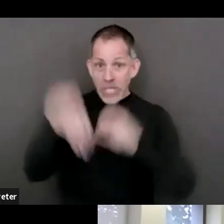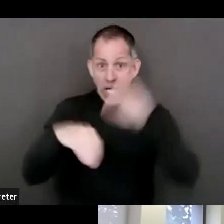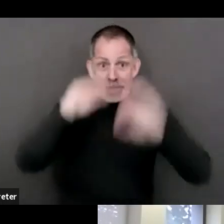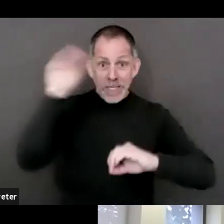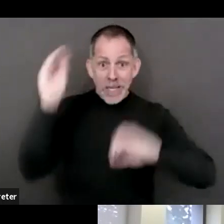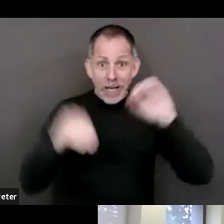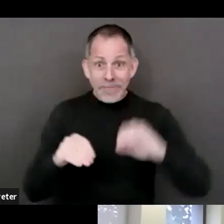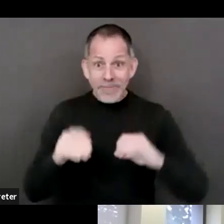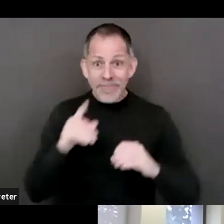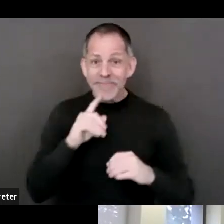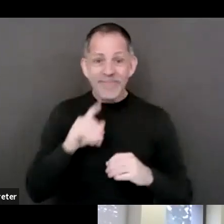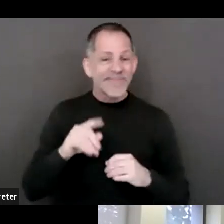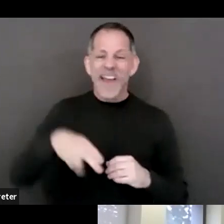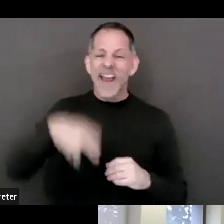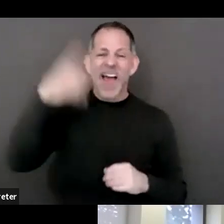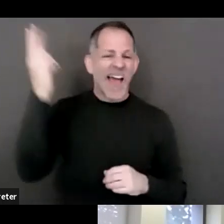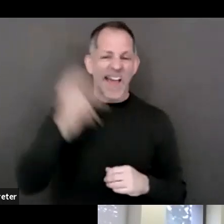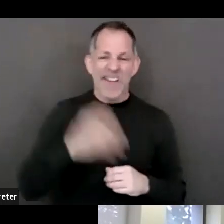otherwise.